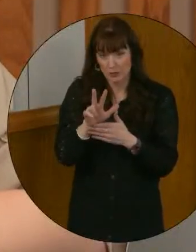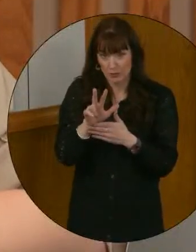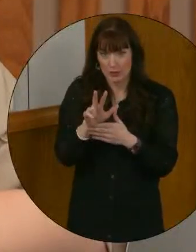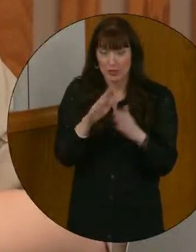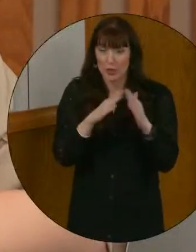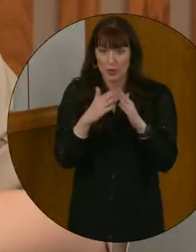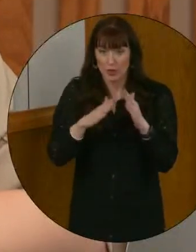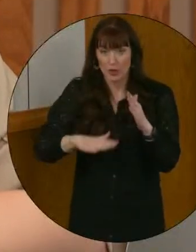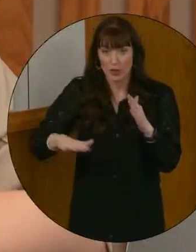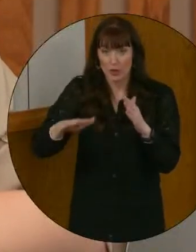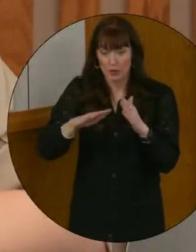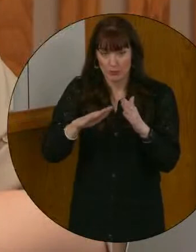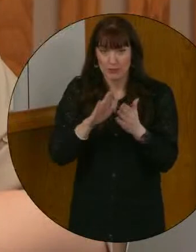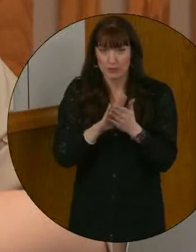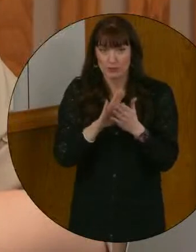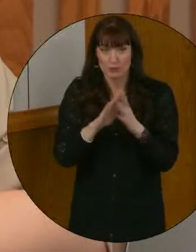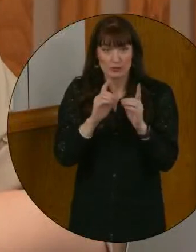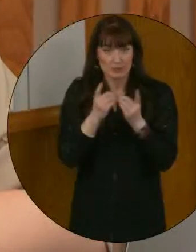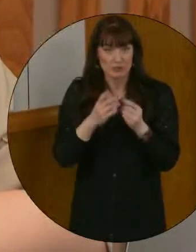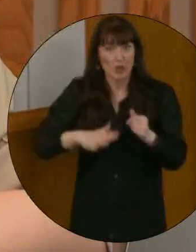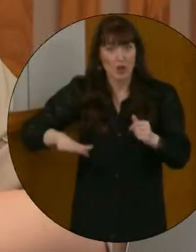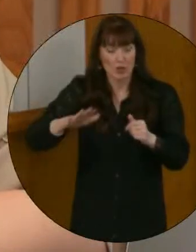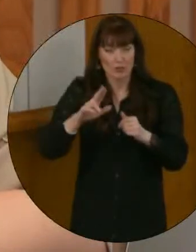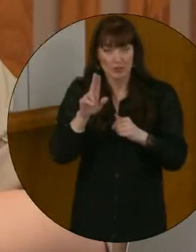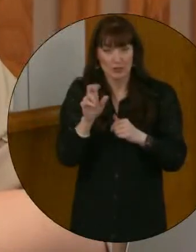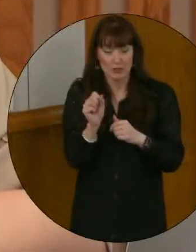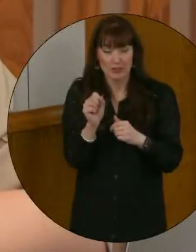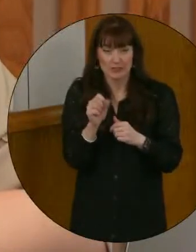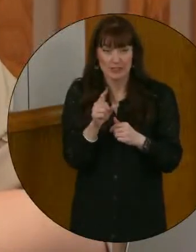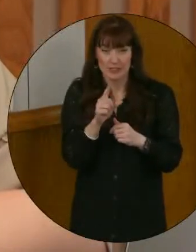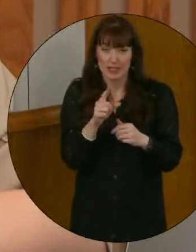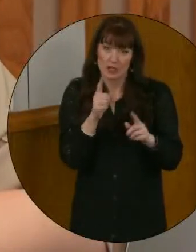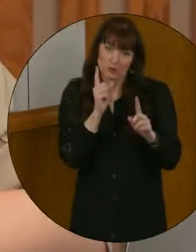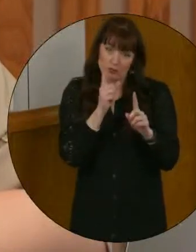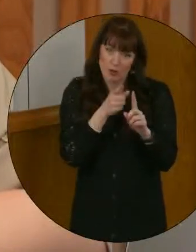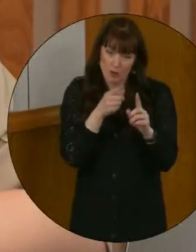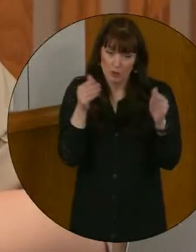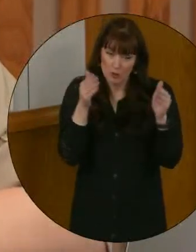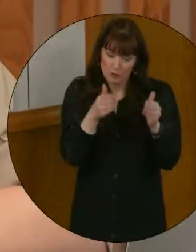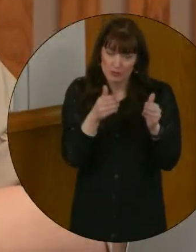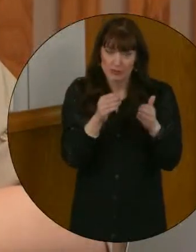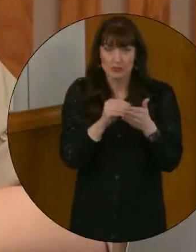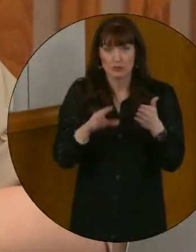the country, and their focus is on student outcomes.